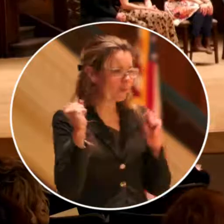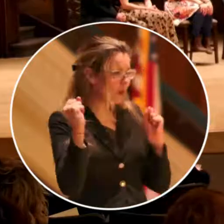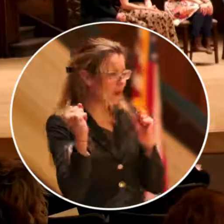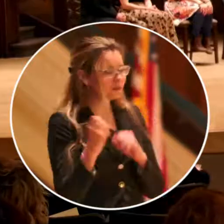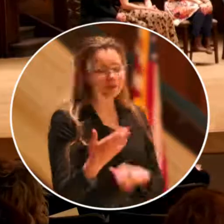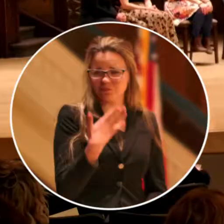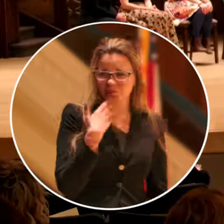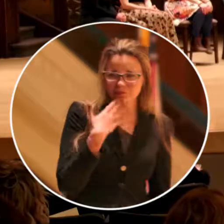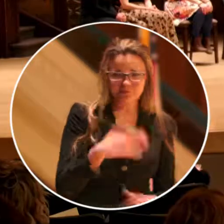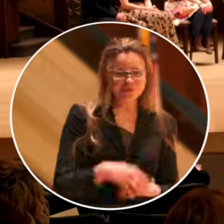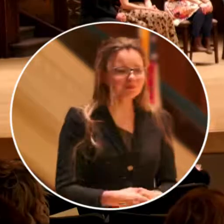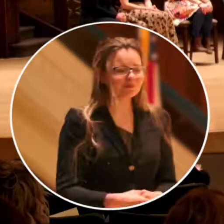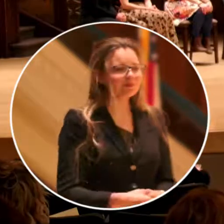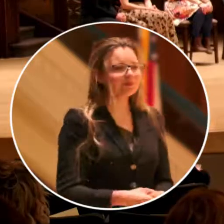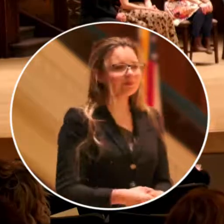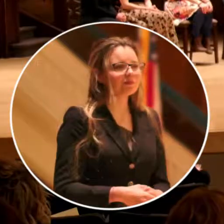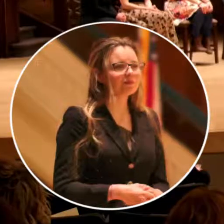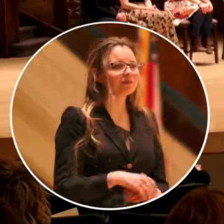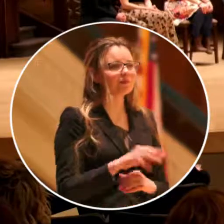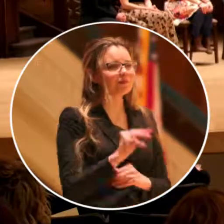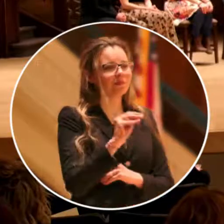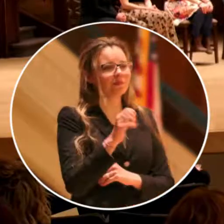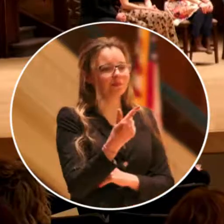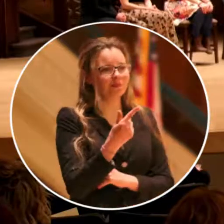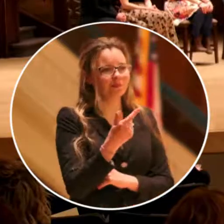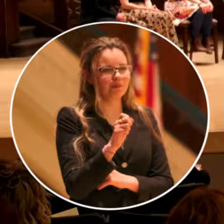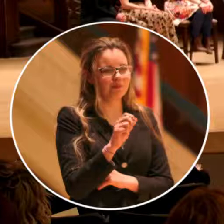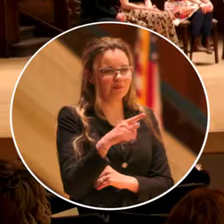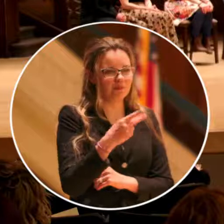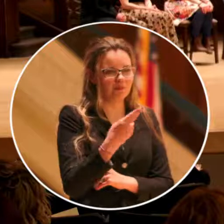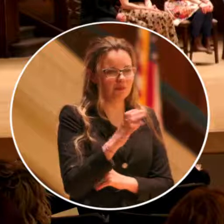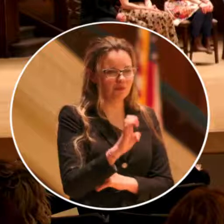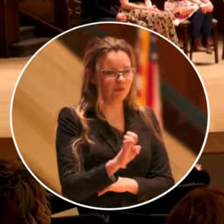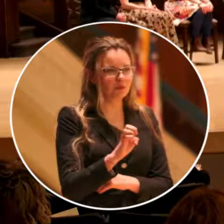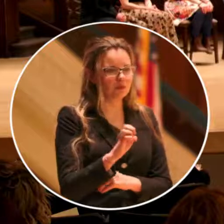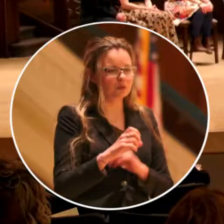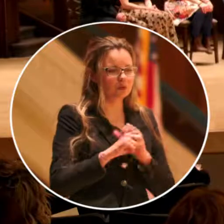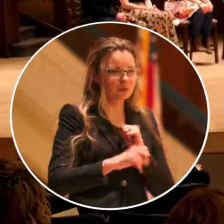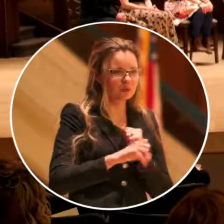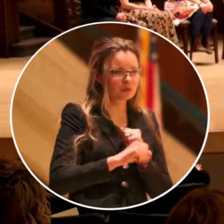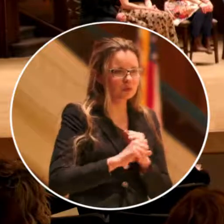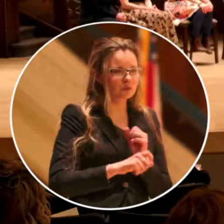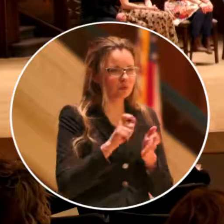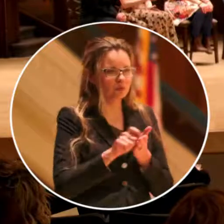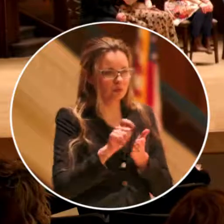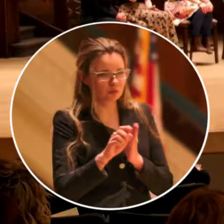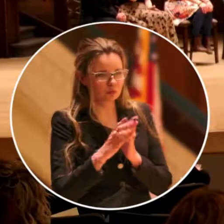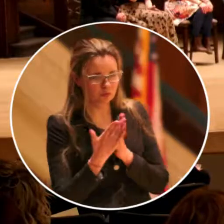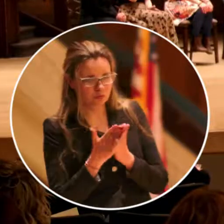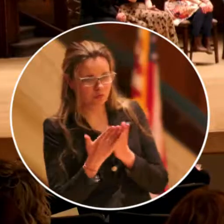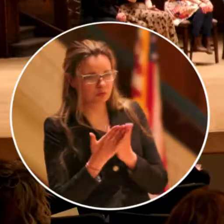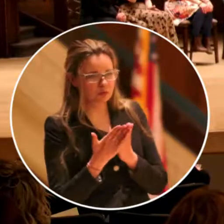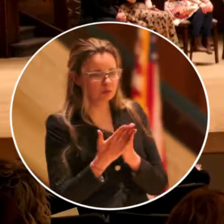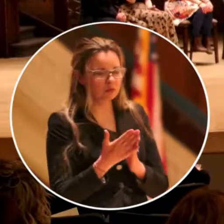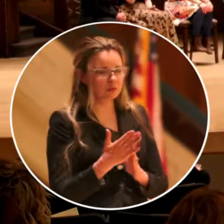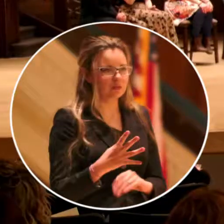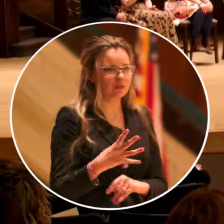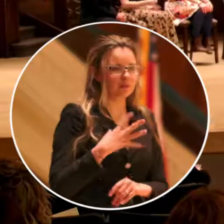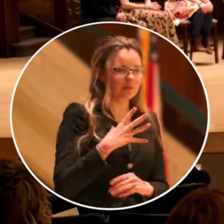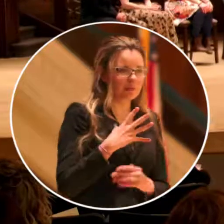Our megaphone sponsors are On Hand Lotions, Writers and Books, Ampersand Books, and Polite Ink